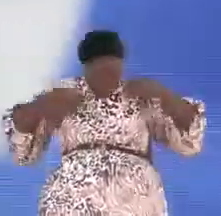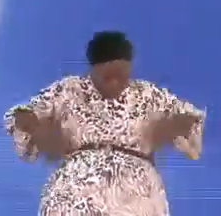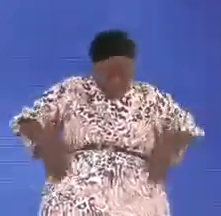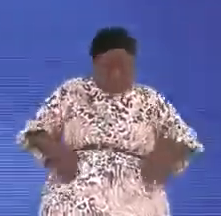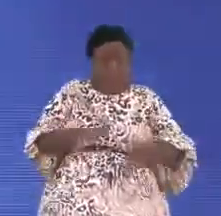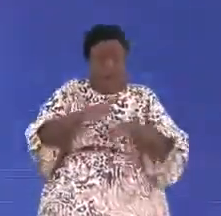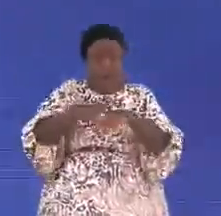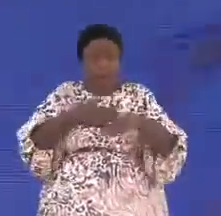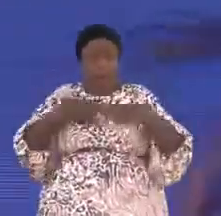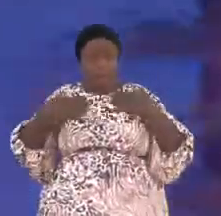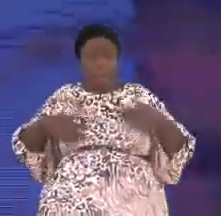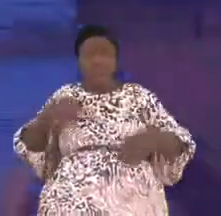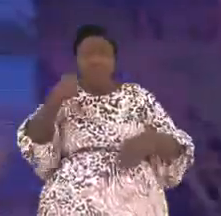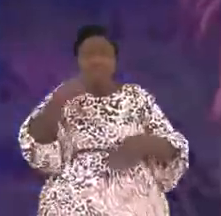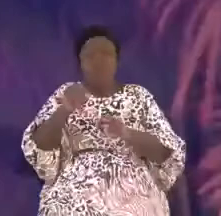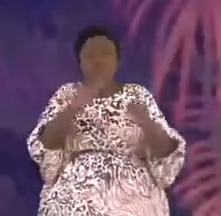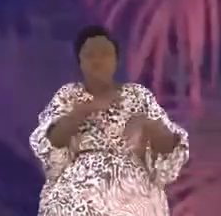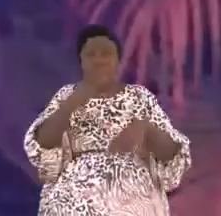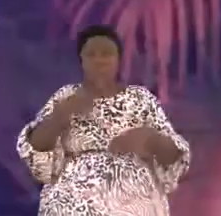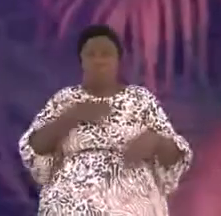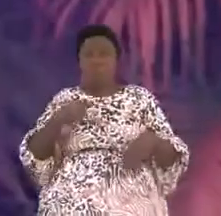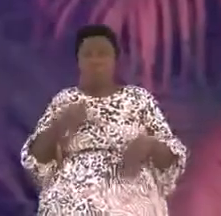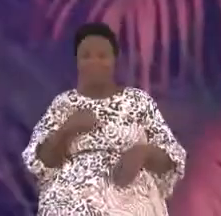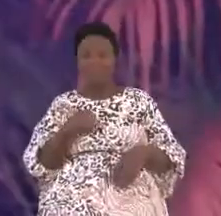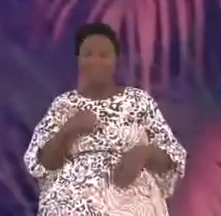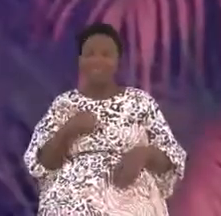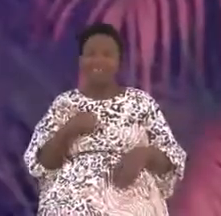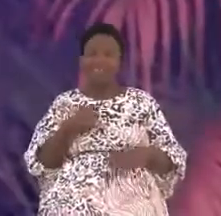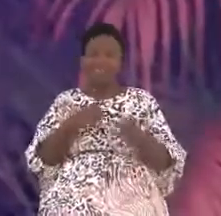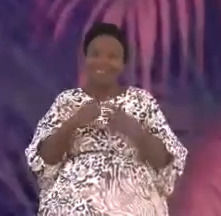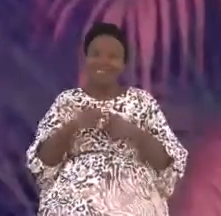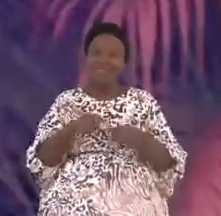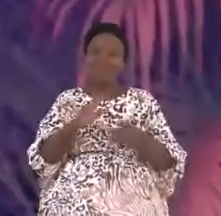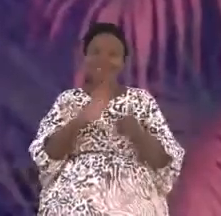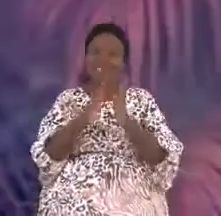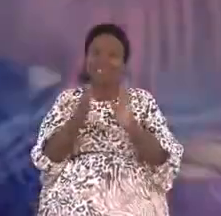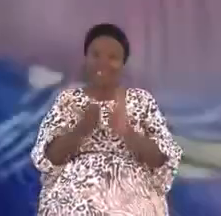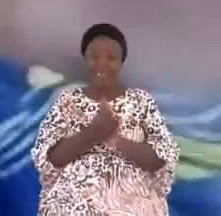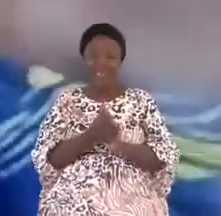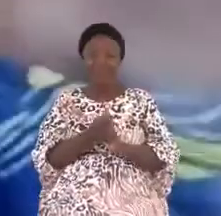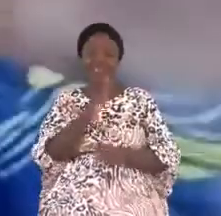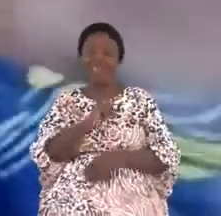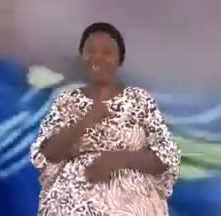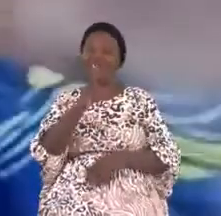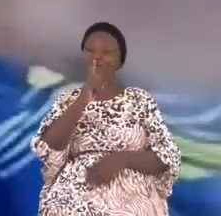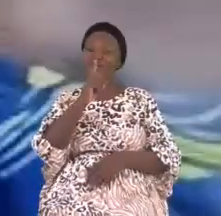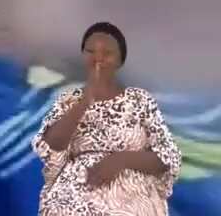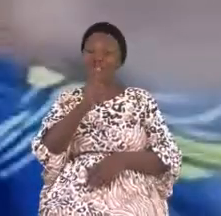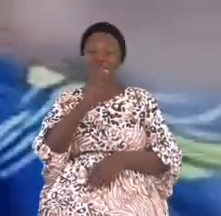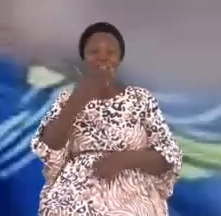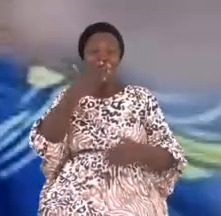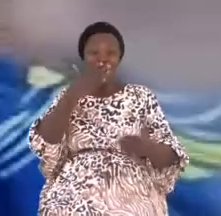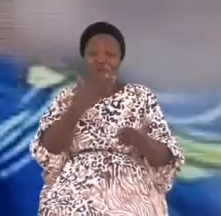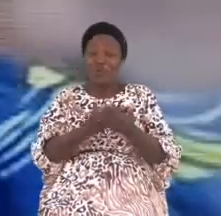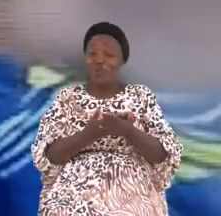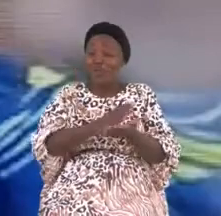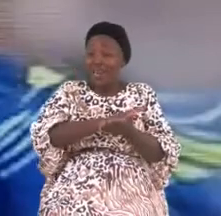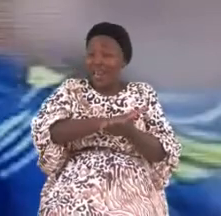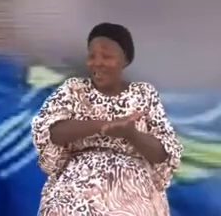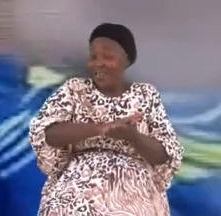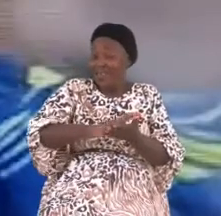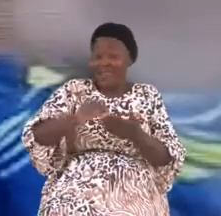and she became a real dignified lady all things that the